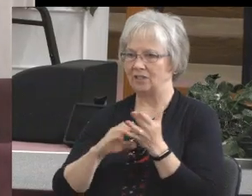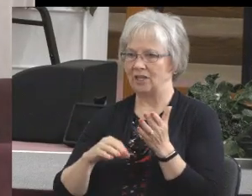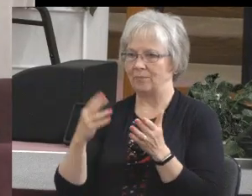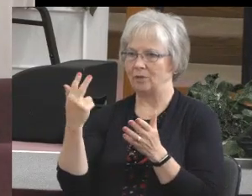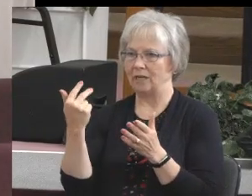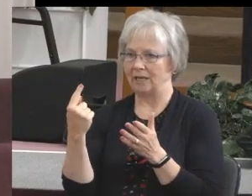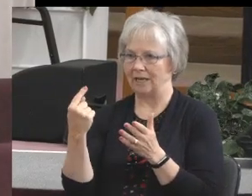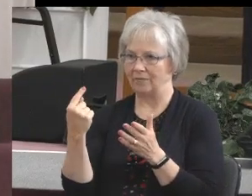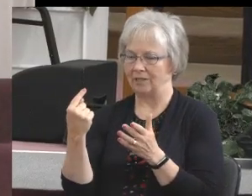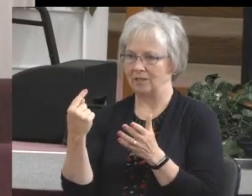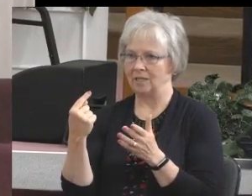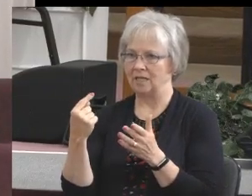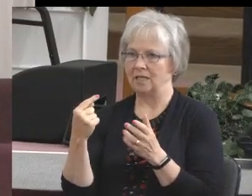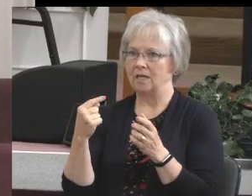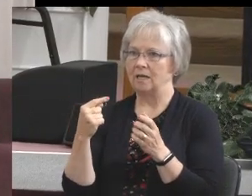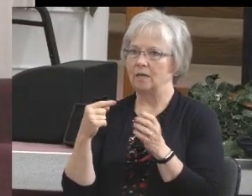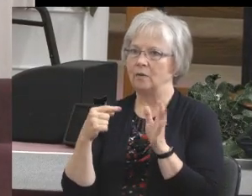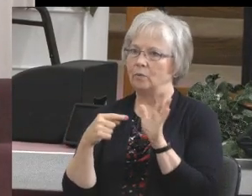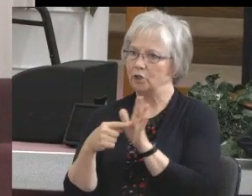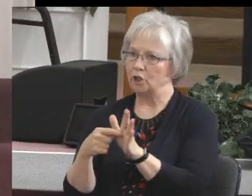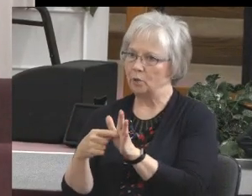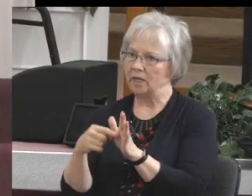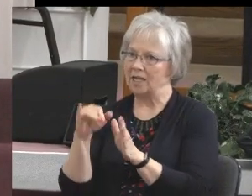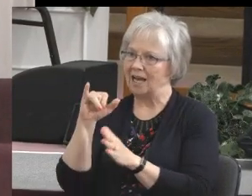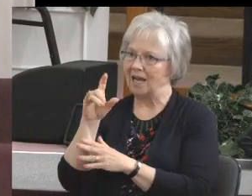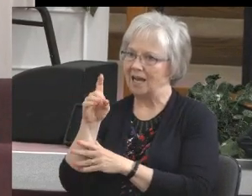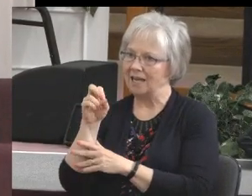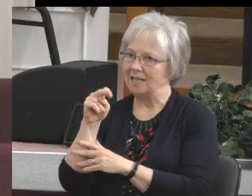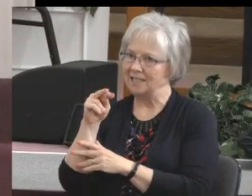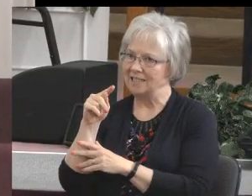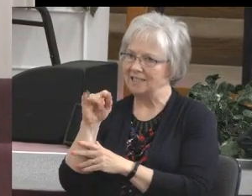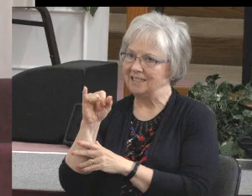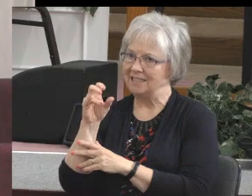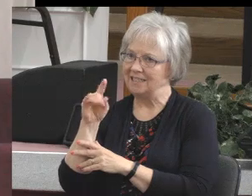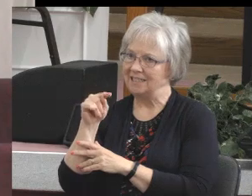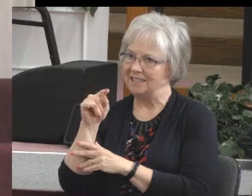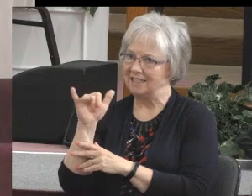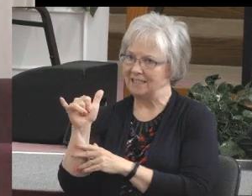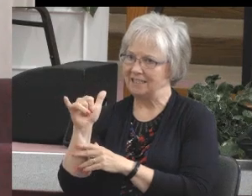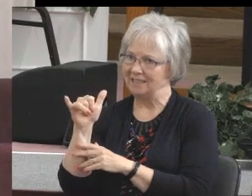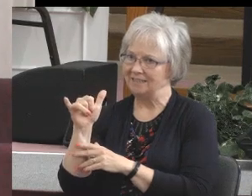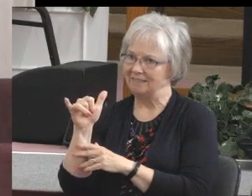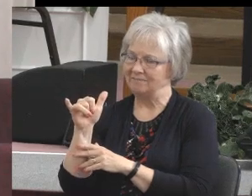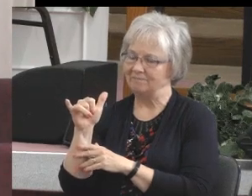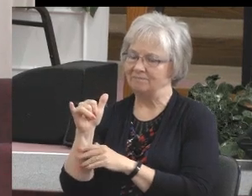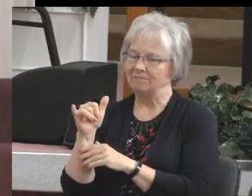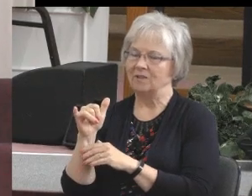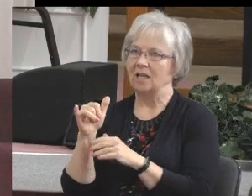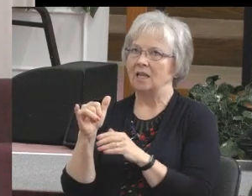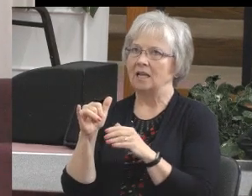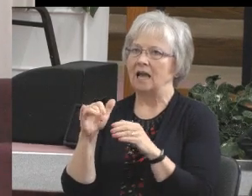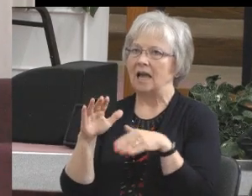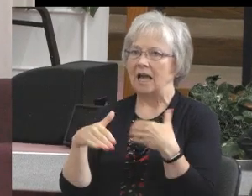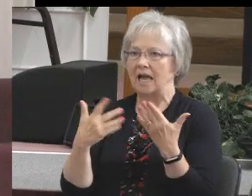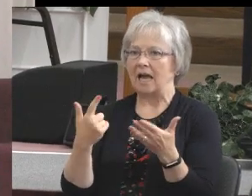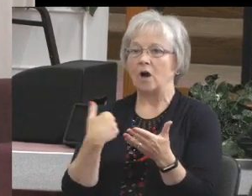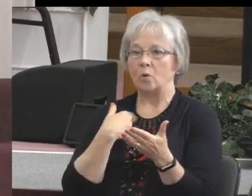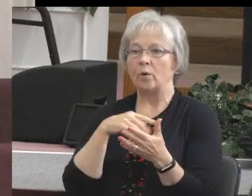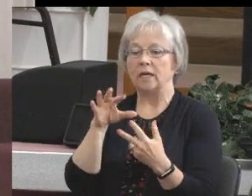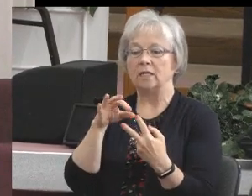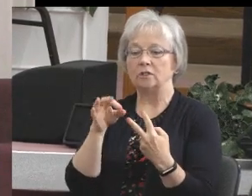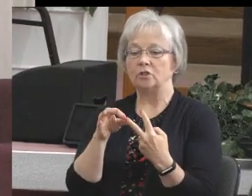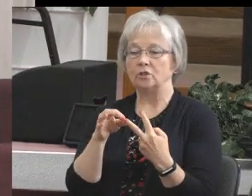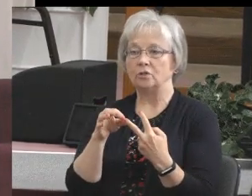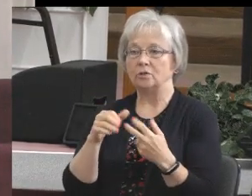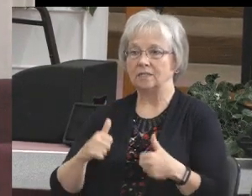us still claim today. See, here we will see that how we choose to live can